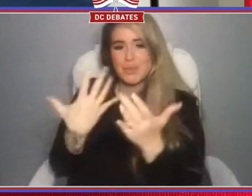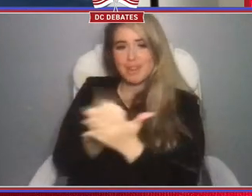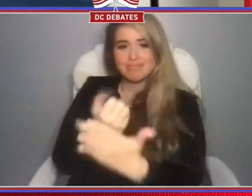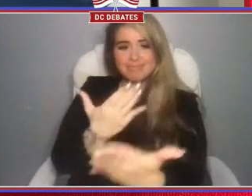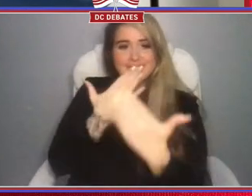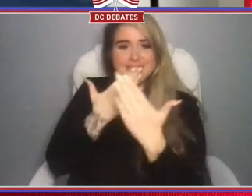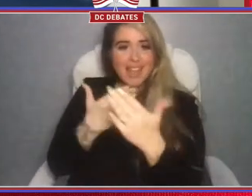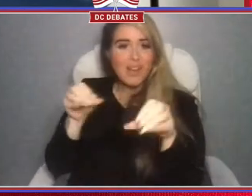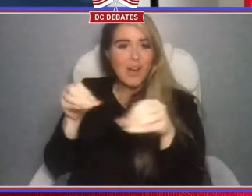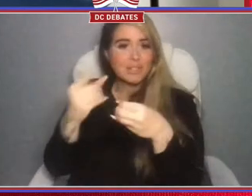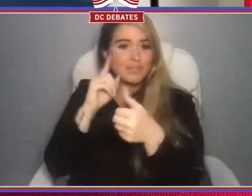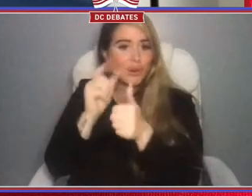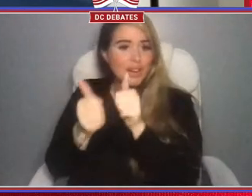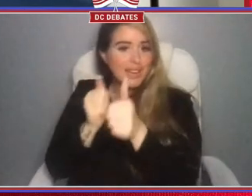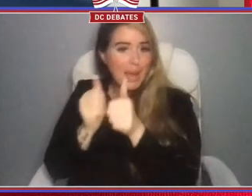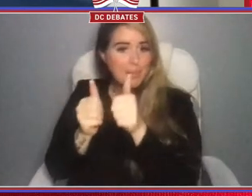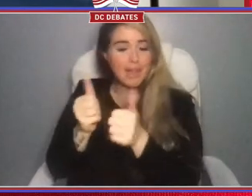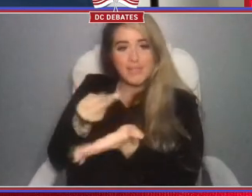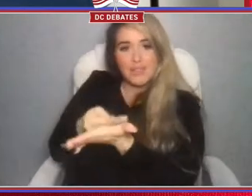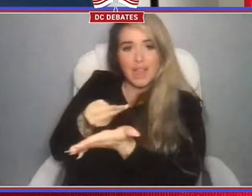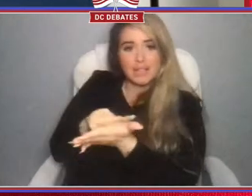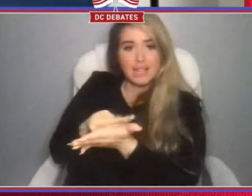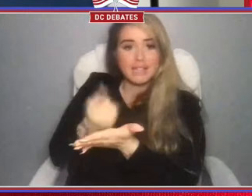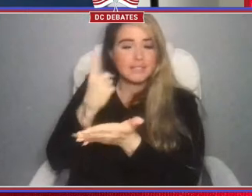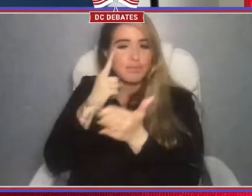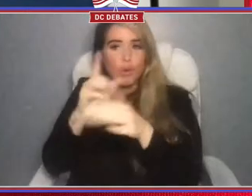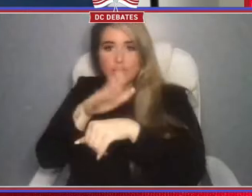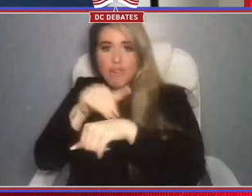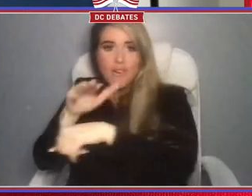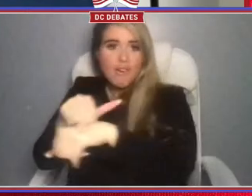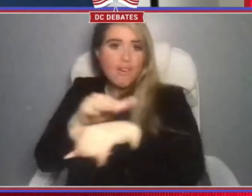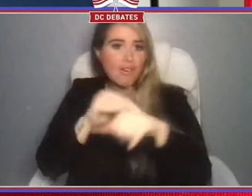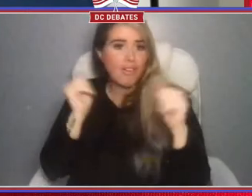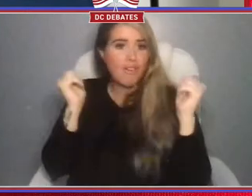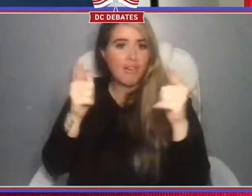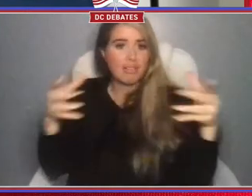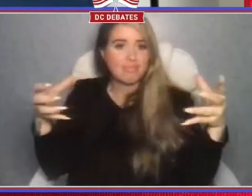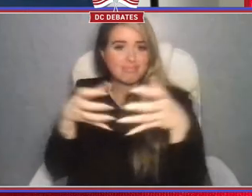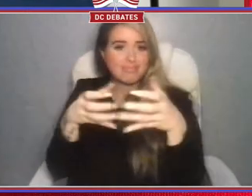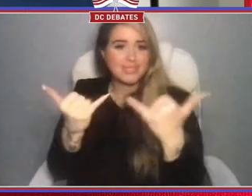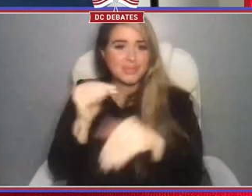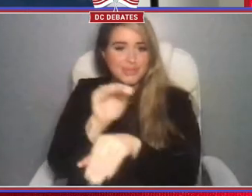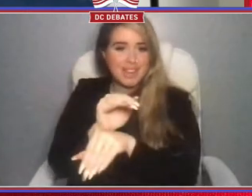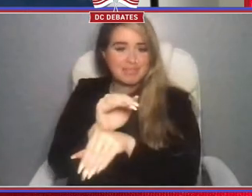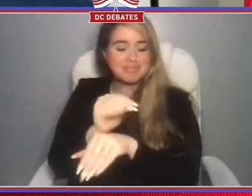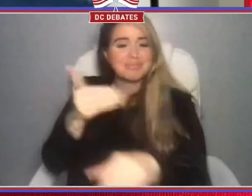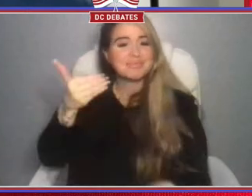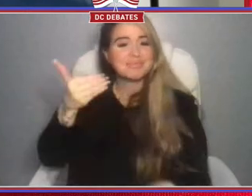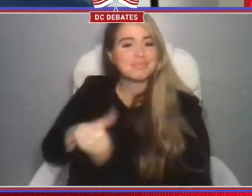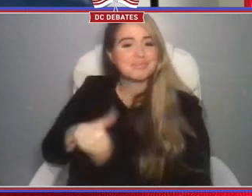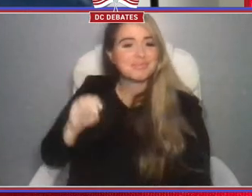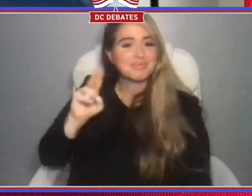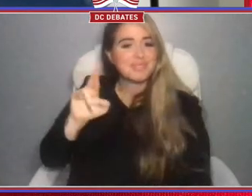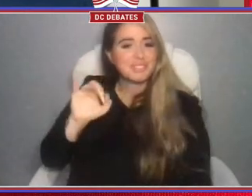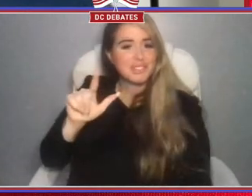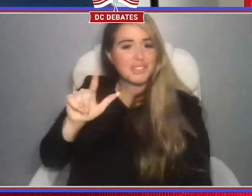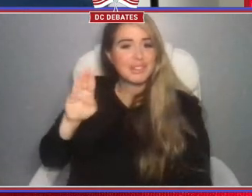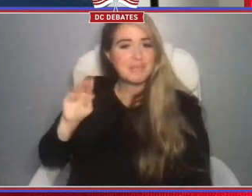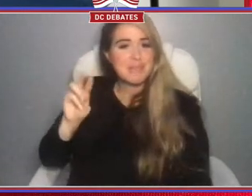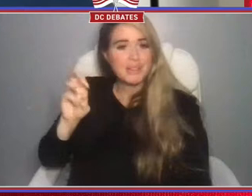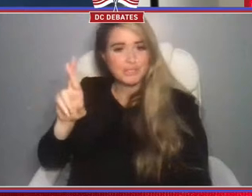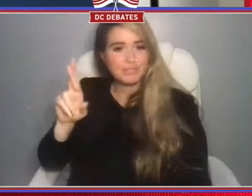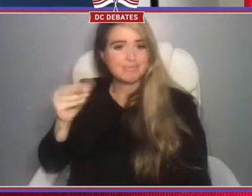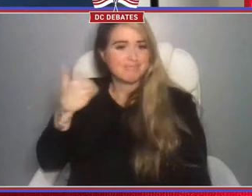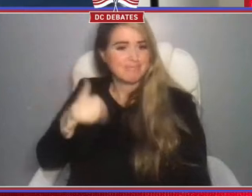Campaign Finance for convening everybody tonight. I'm Muriel Bowser. I am proud to be the mayor of my hometown, and